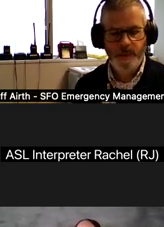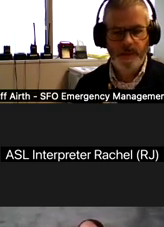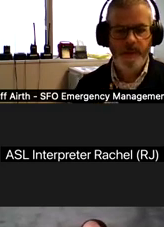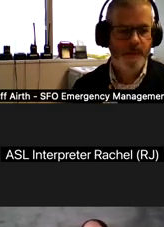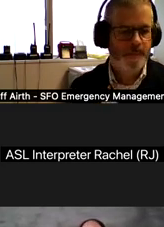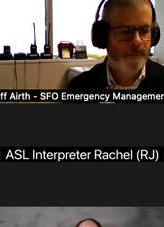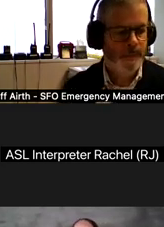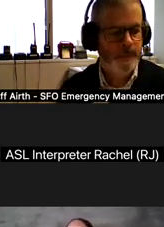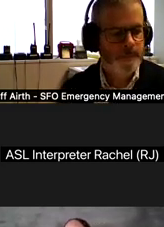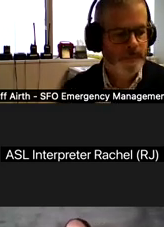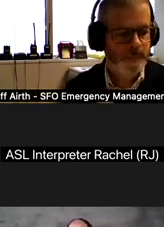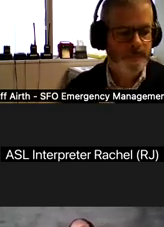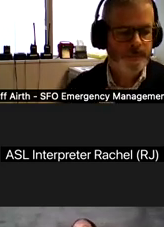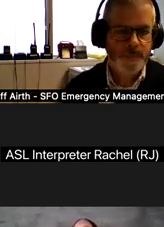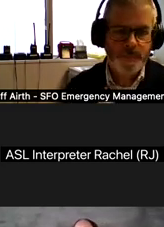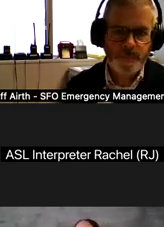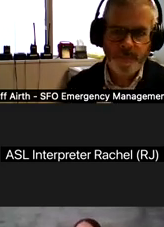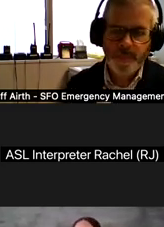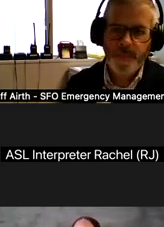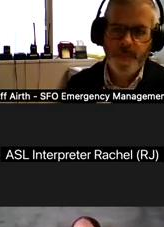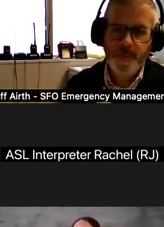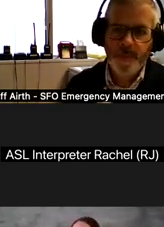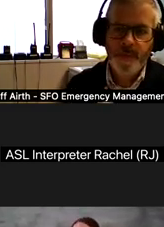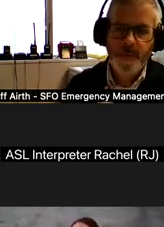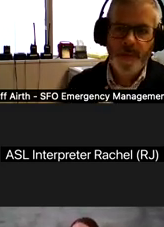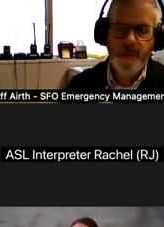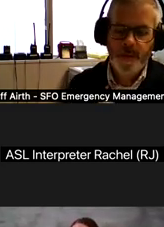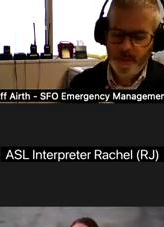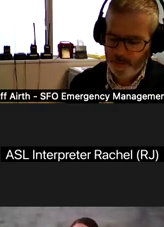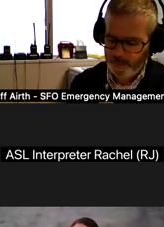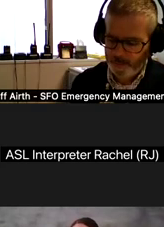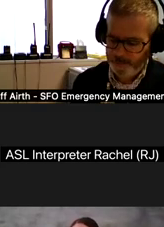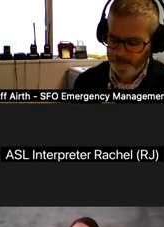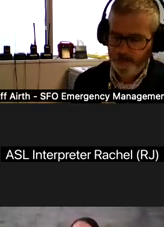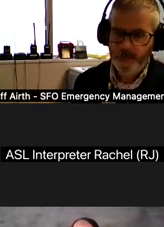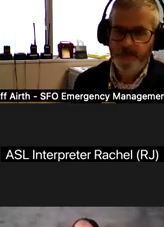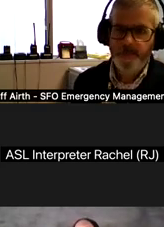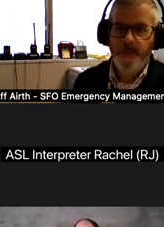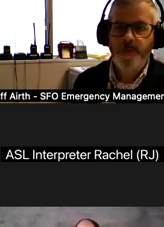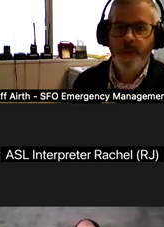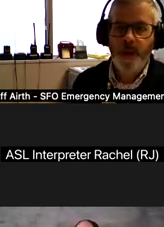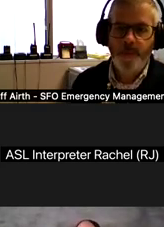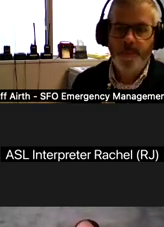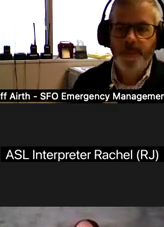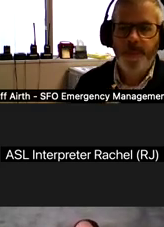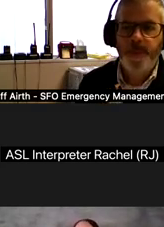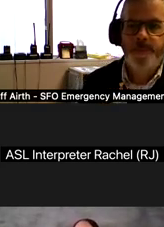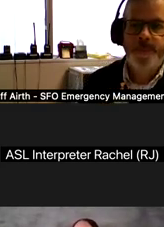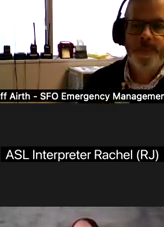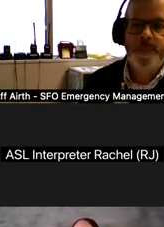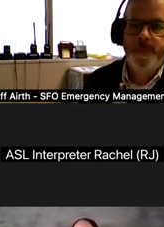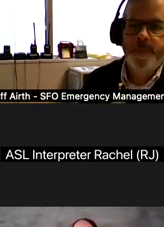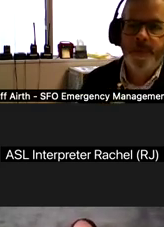online, or also that you might be able to lead working together with us. And we get a lot of requests